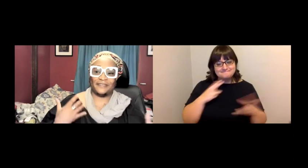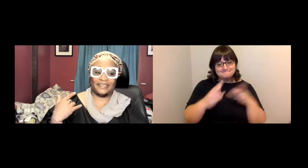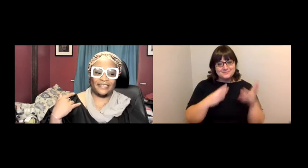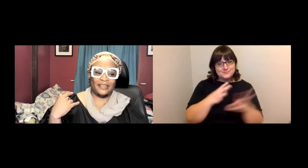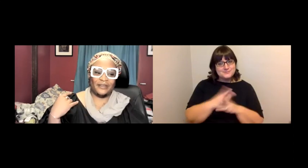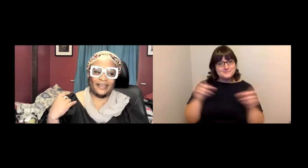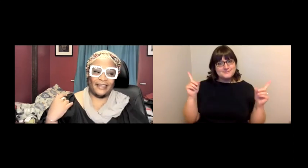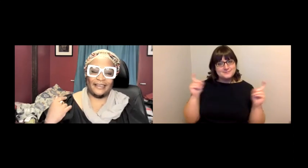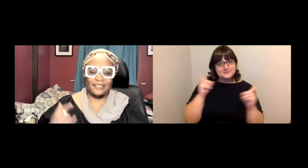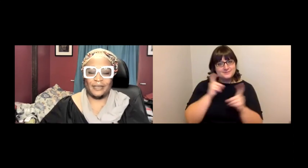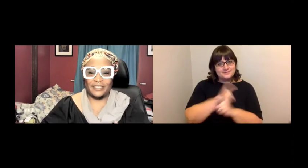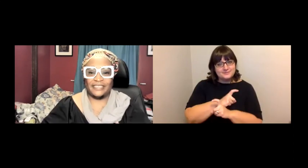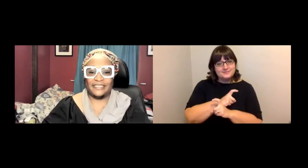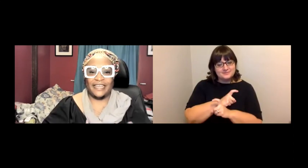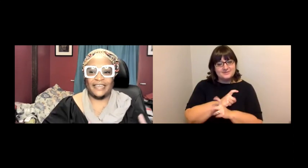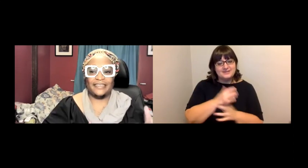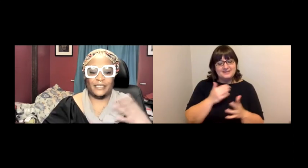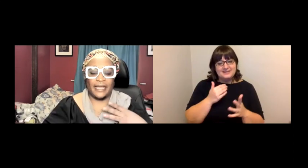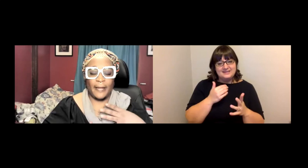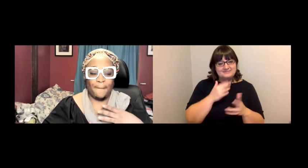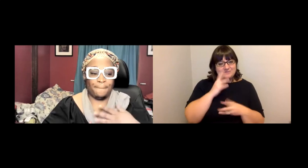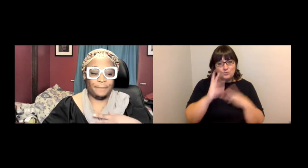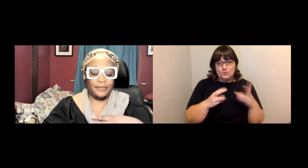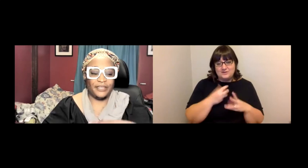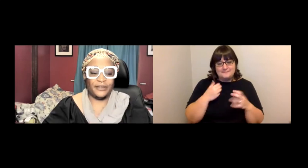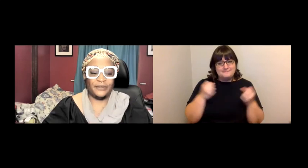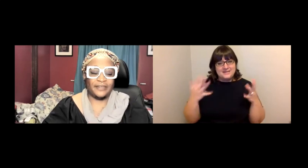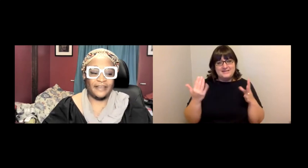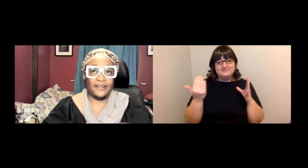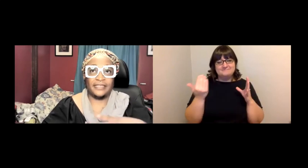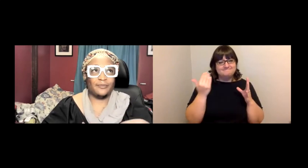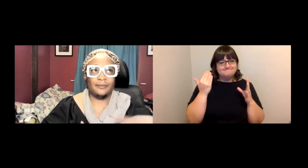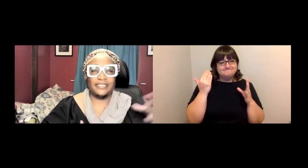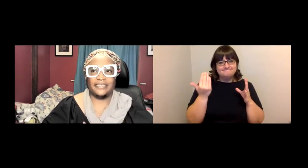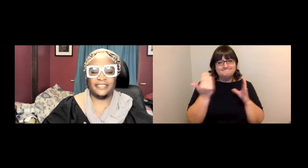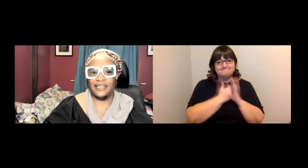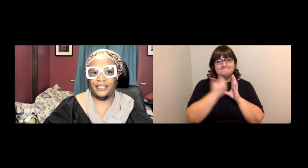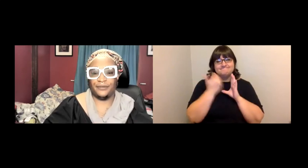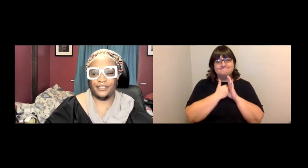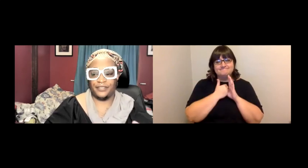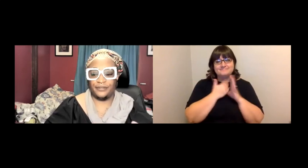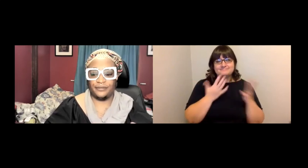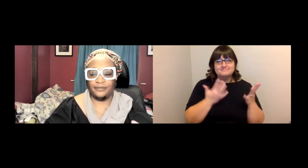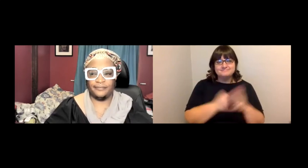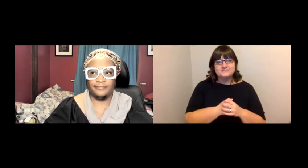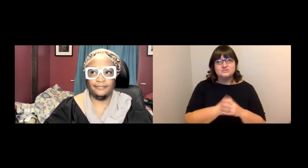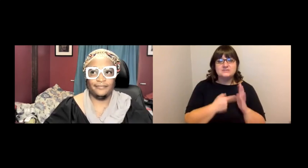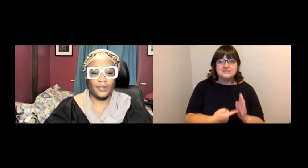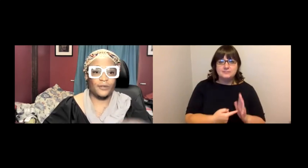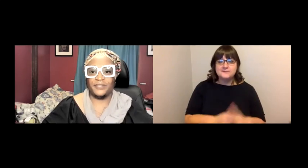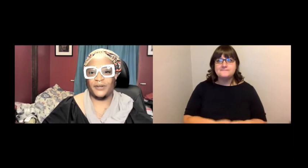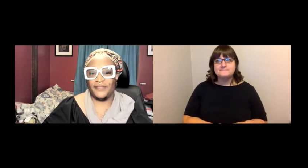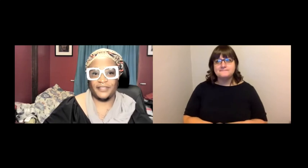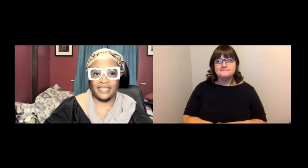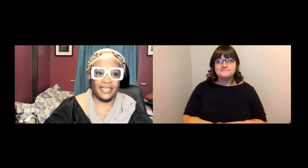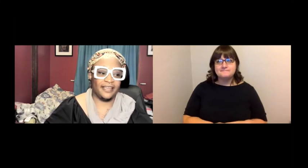lots of different interruptions. And, a friend promising to take you to the